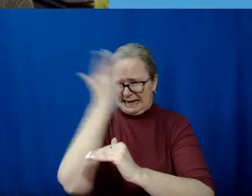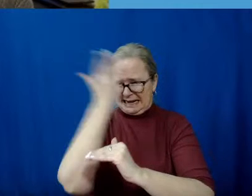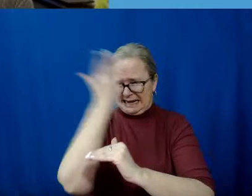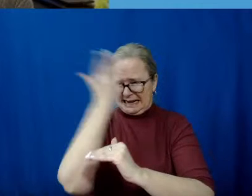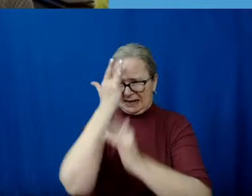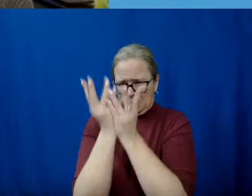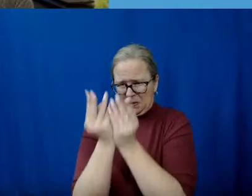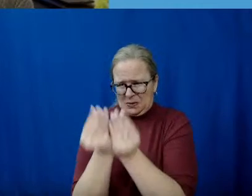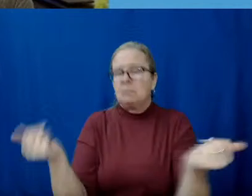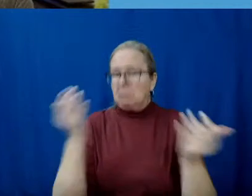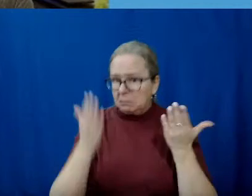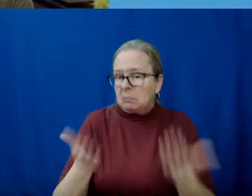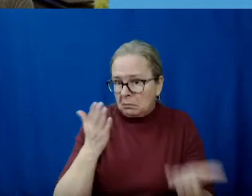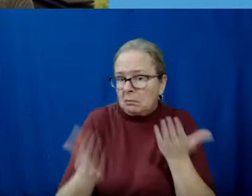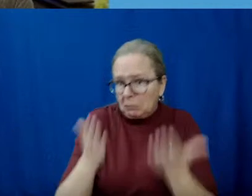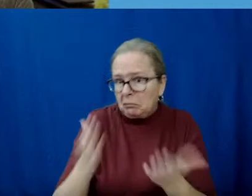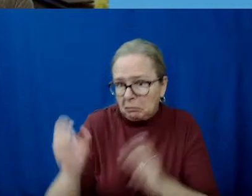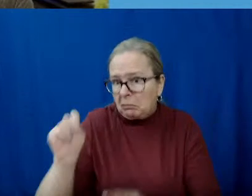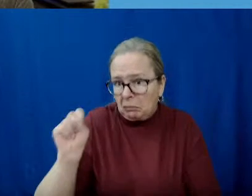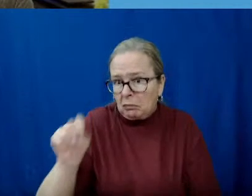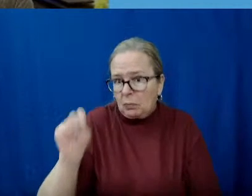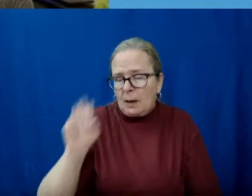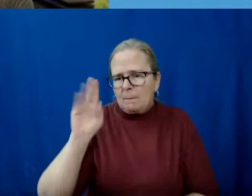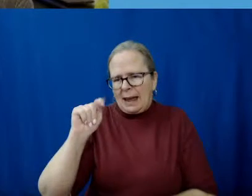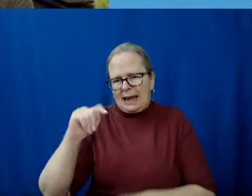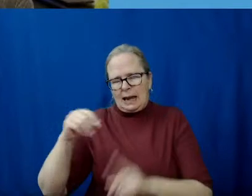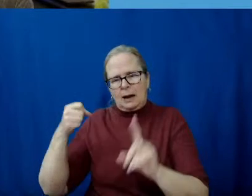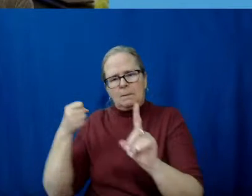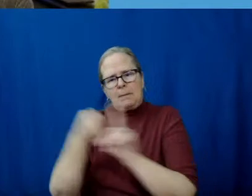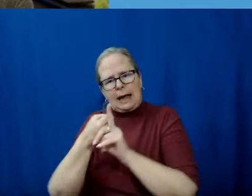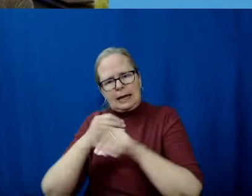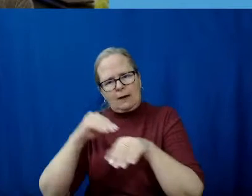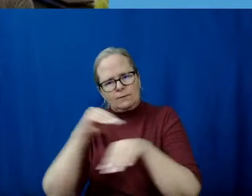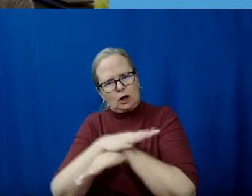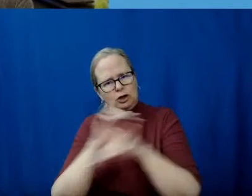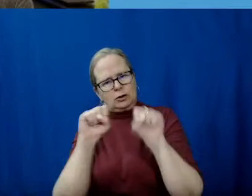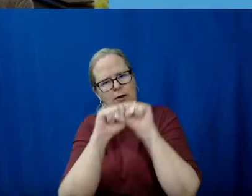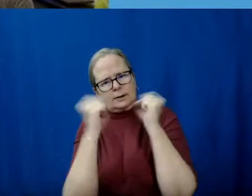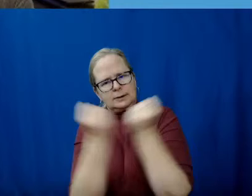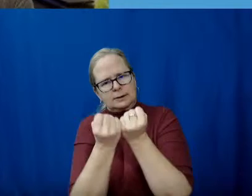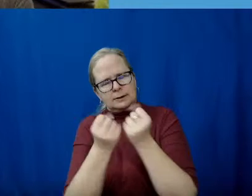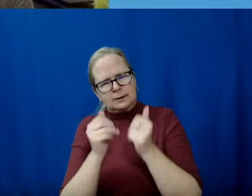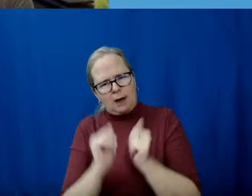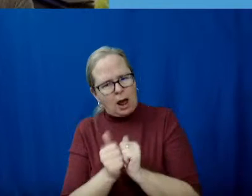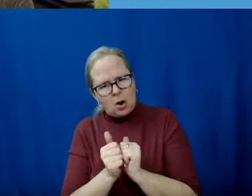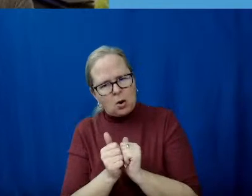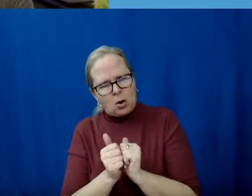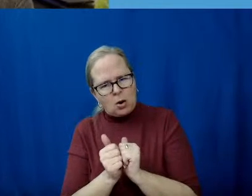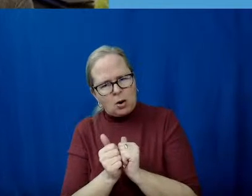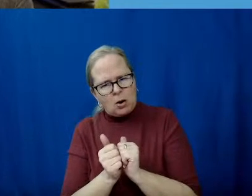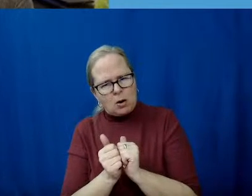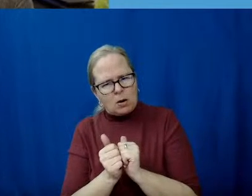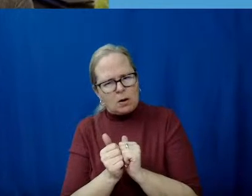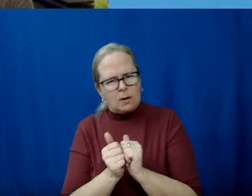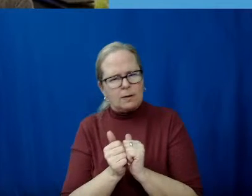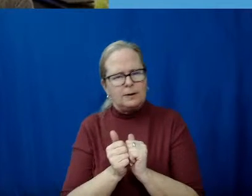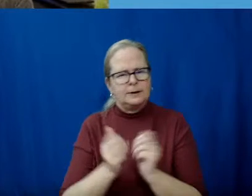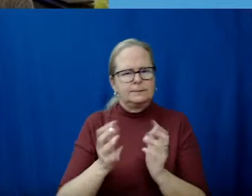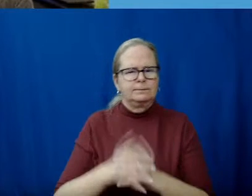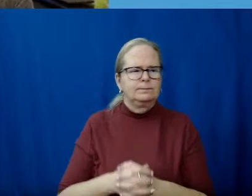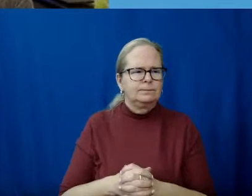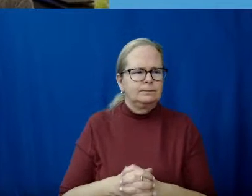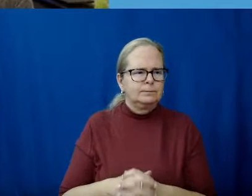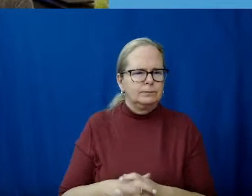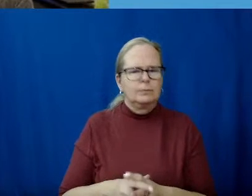With the exception of the conspiracy-minded anti-vaxxers that this is somehow microchips that Bill Gates is controlling, I